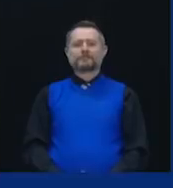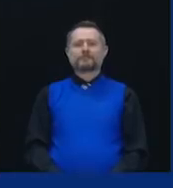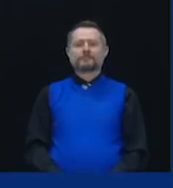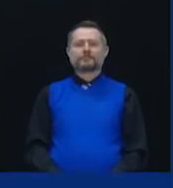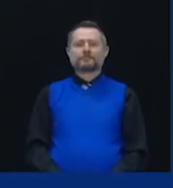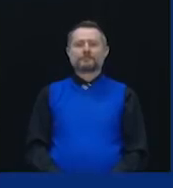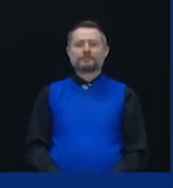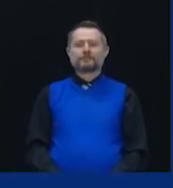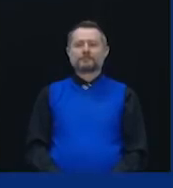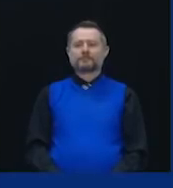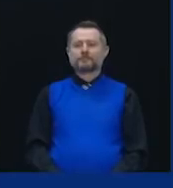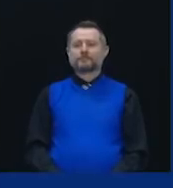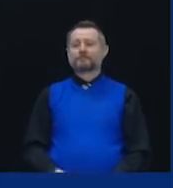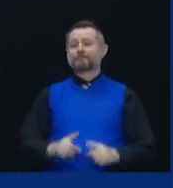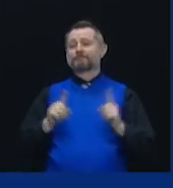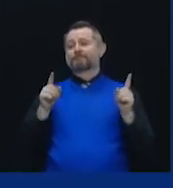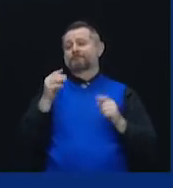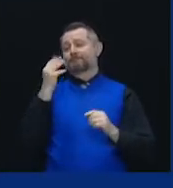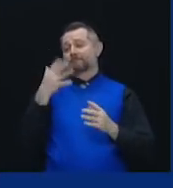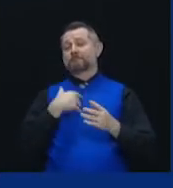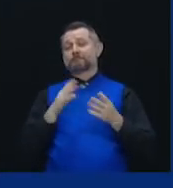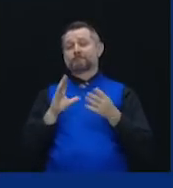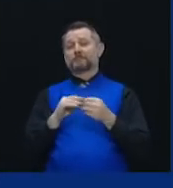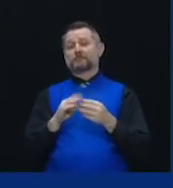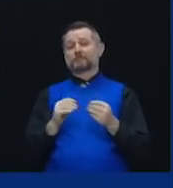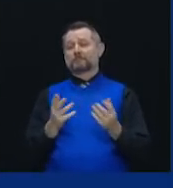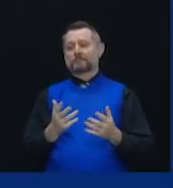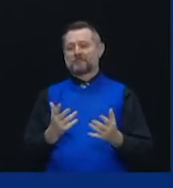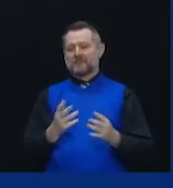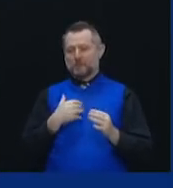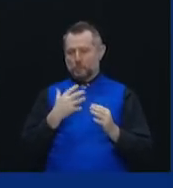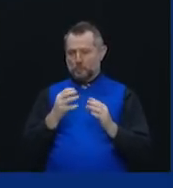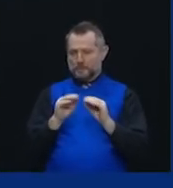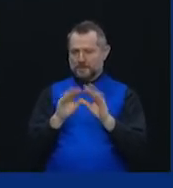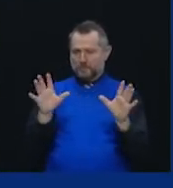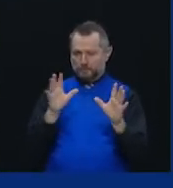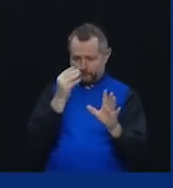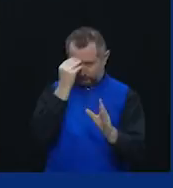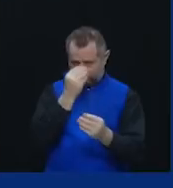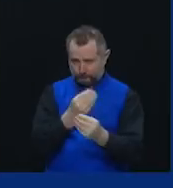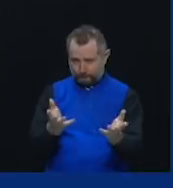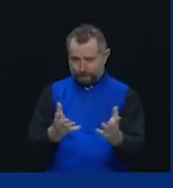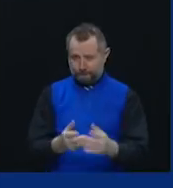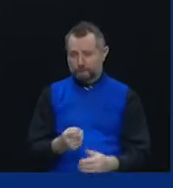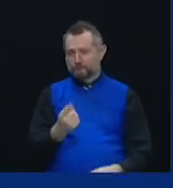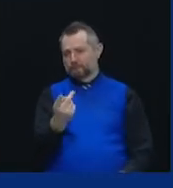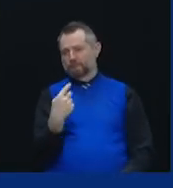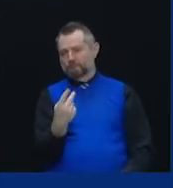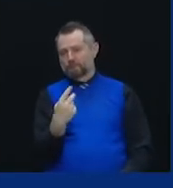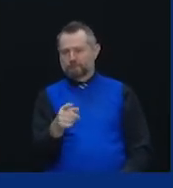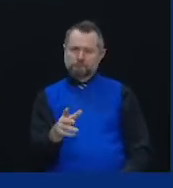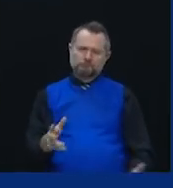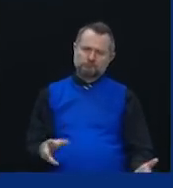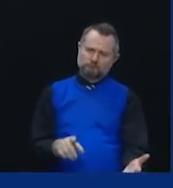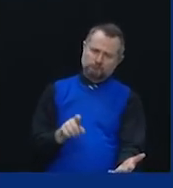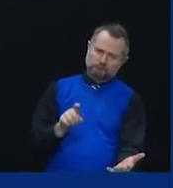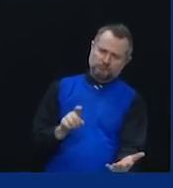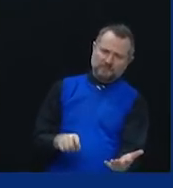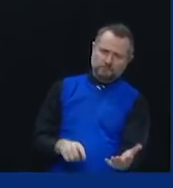But our message today is clear. We have to get the vaccine and the